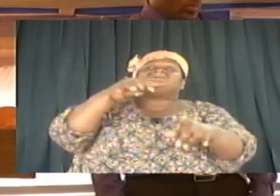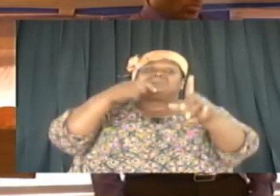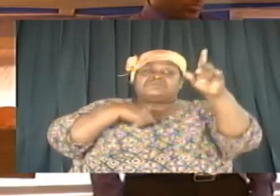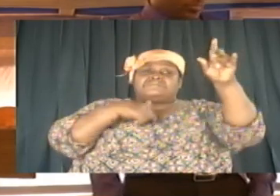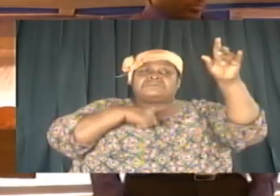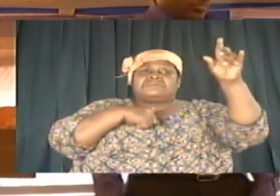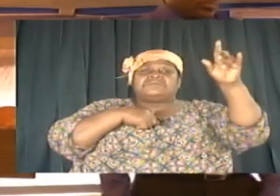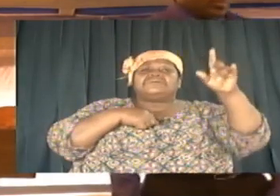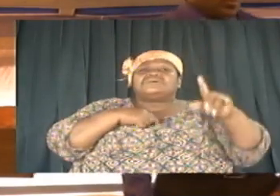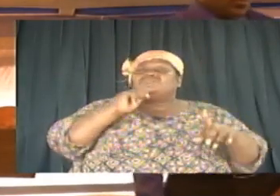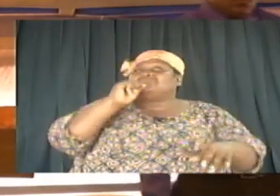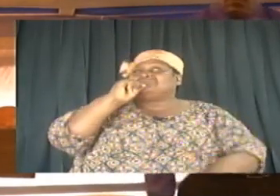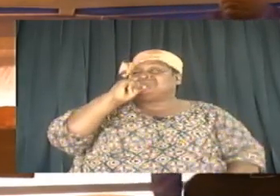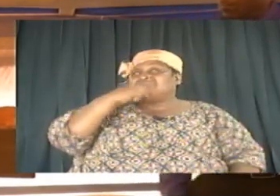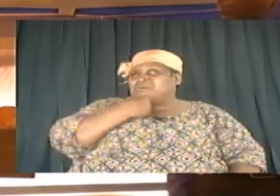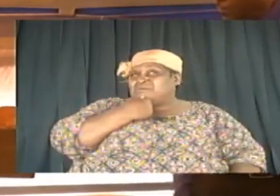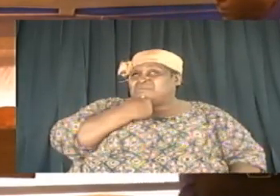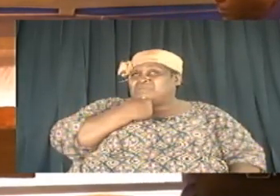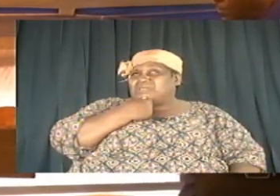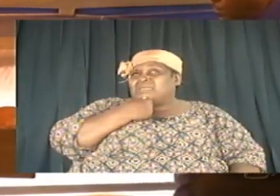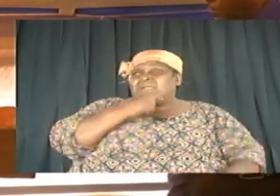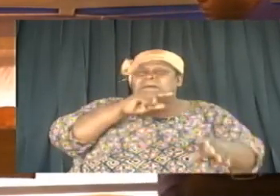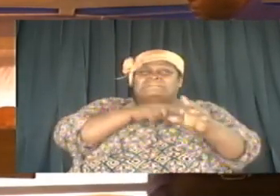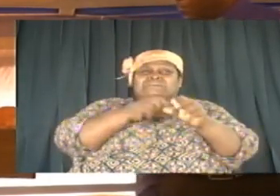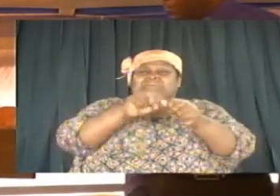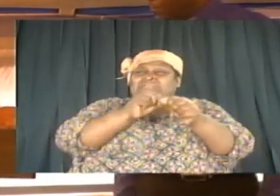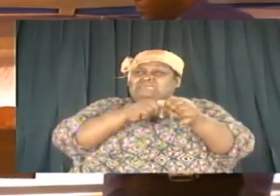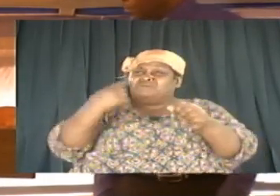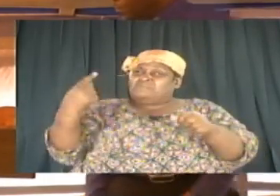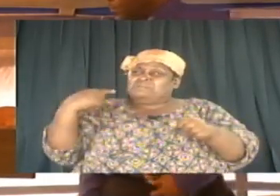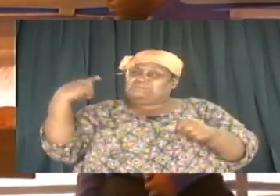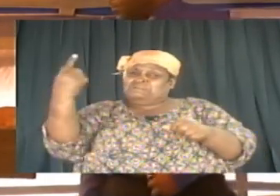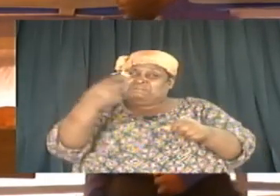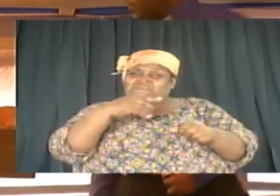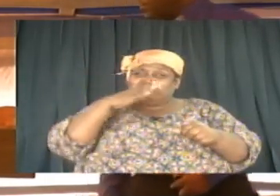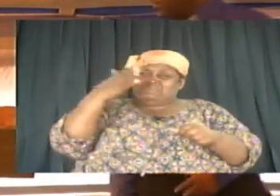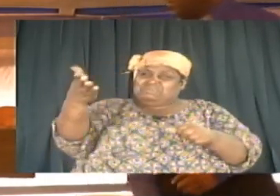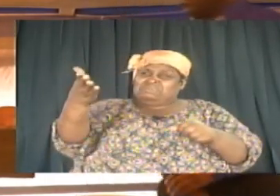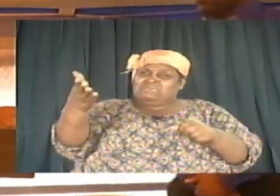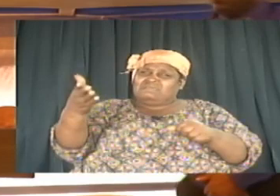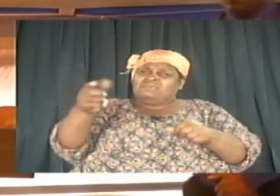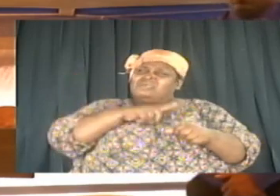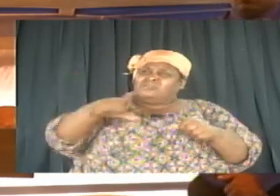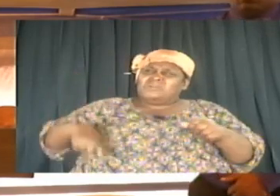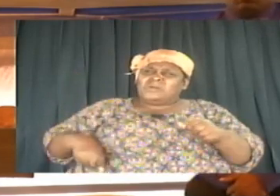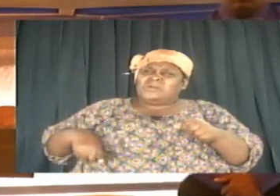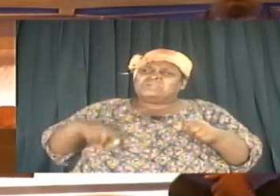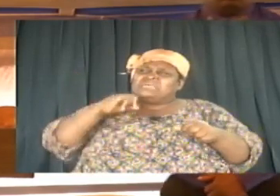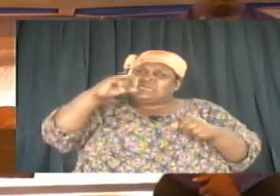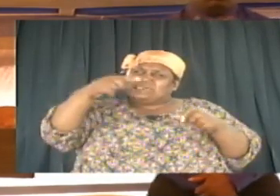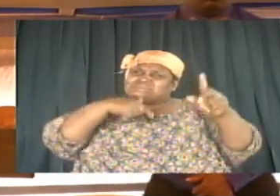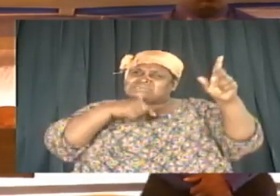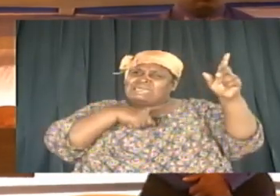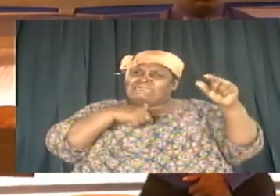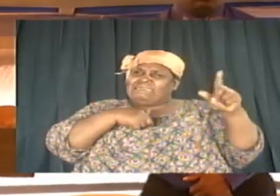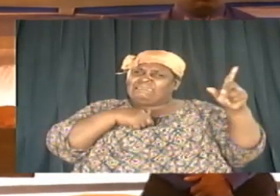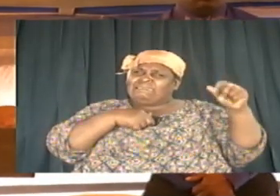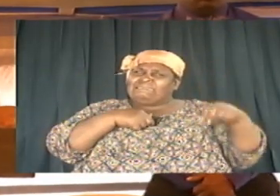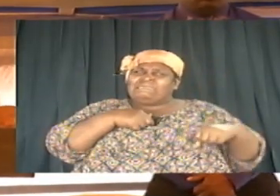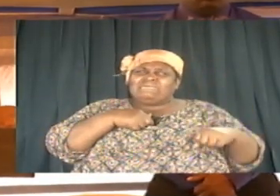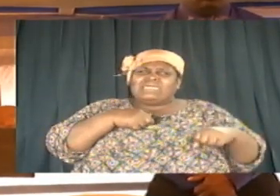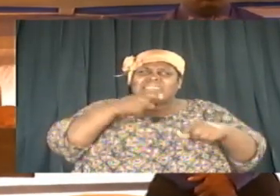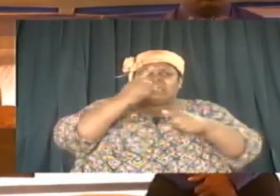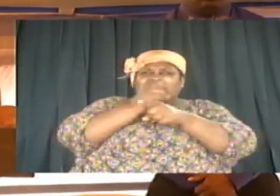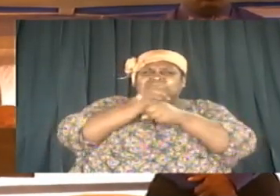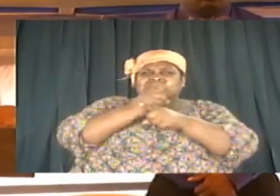exceeding sorrowful, and began every one of them to say unto him, Lord, is it I? And he answered and said, He